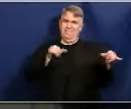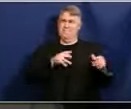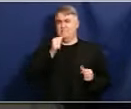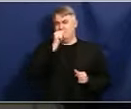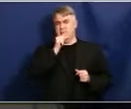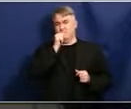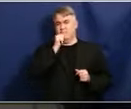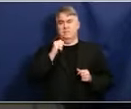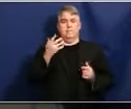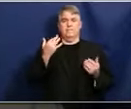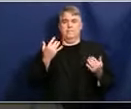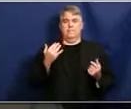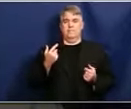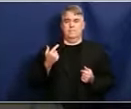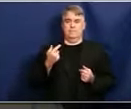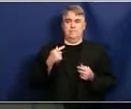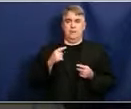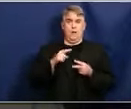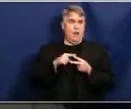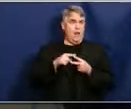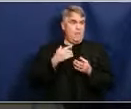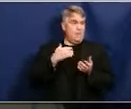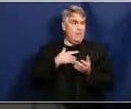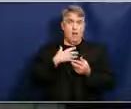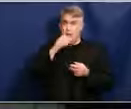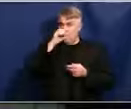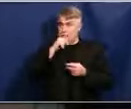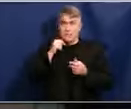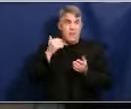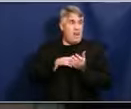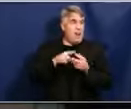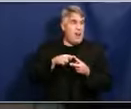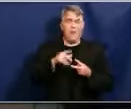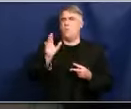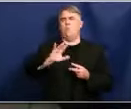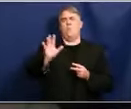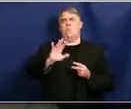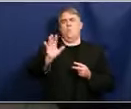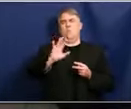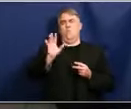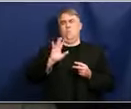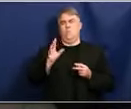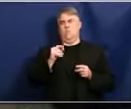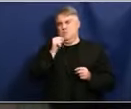redo the first one. Just hang in there, and we think it should catch up here real soon and get everyone done.